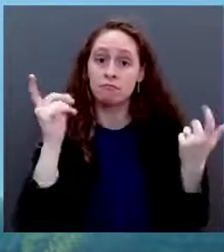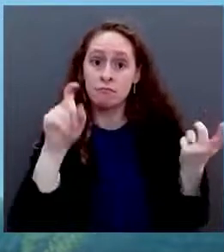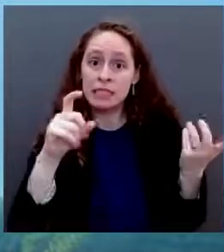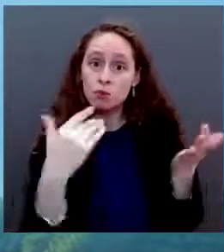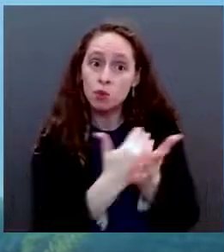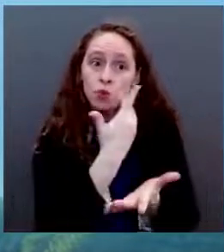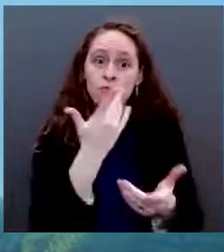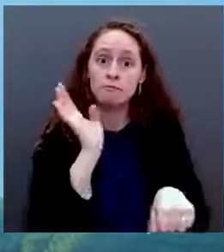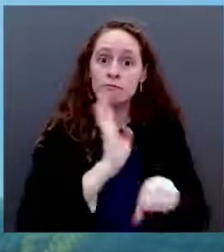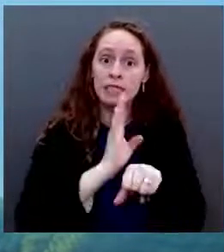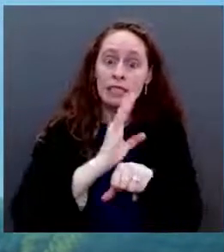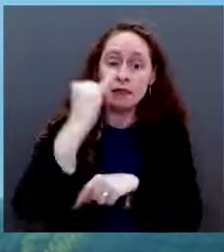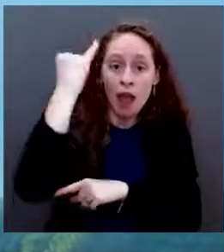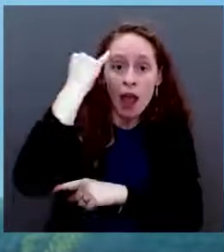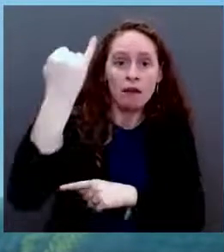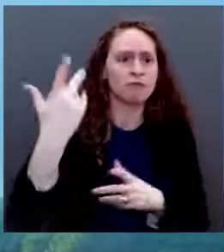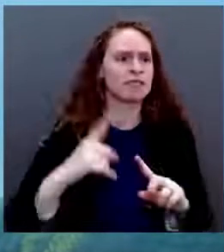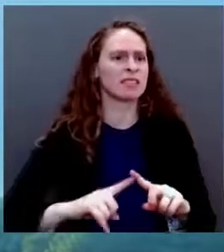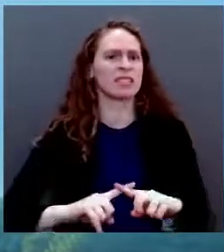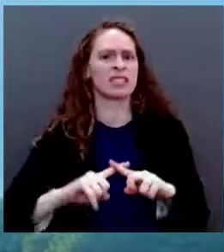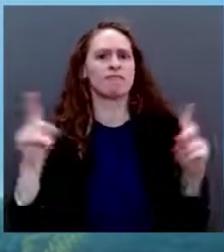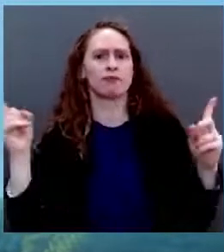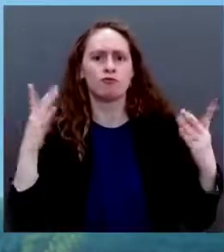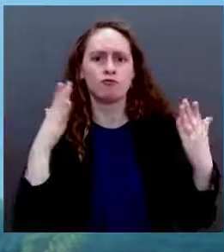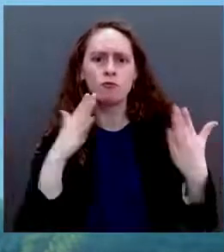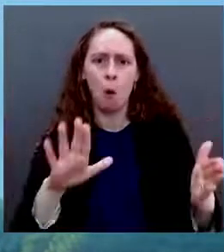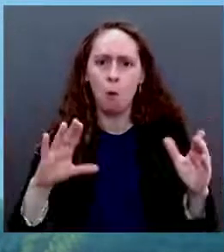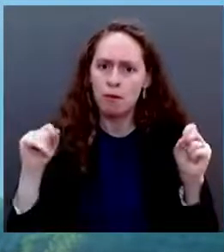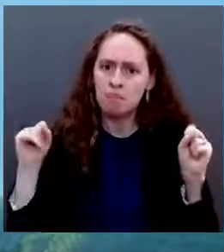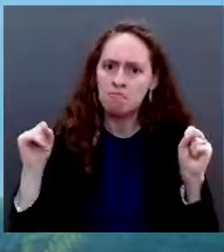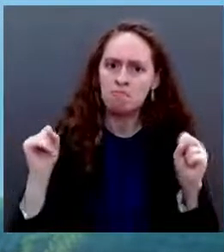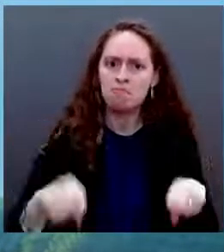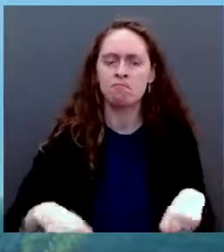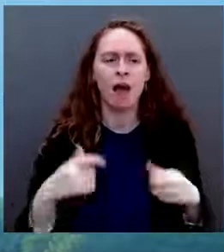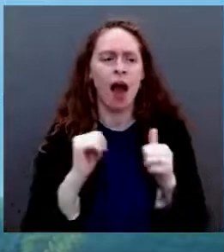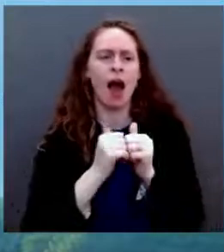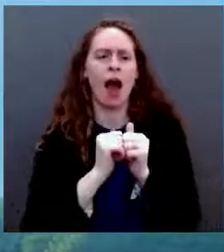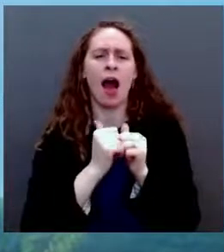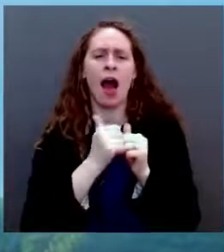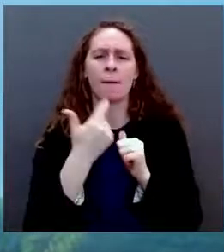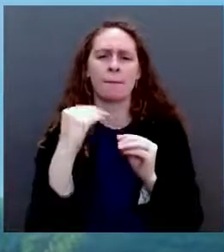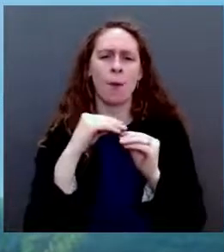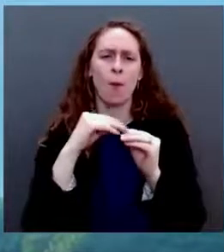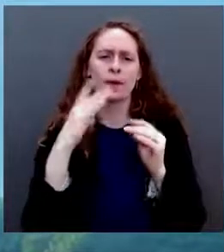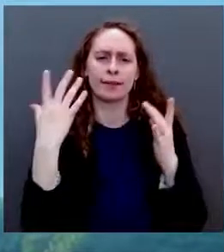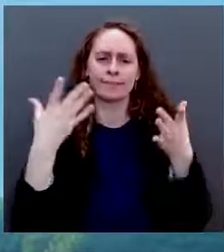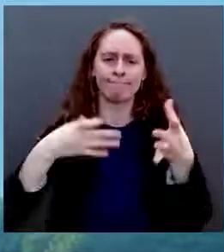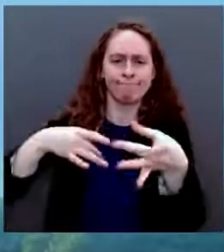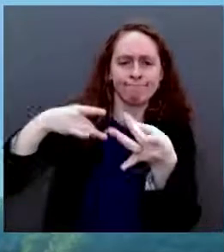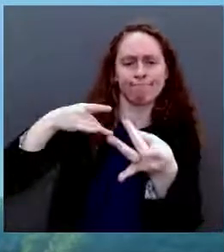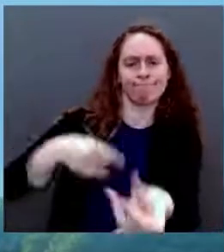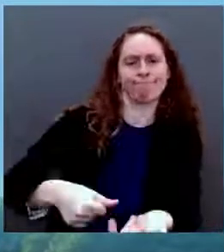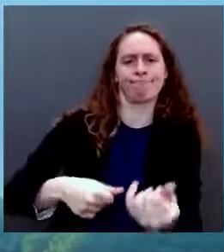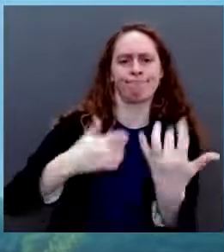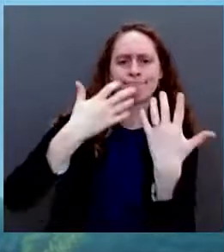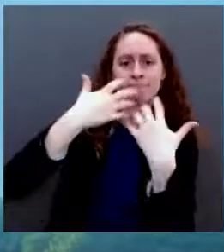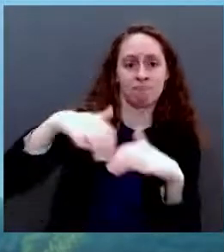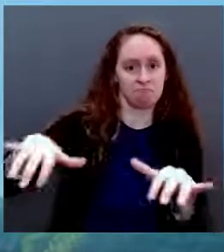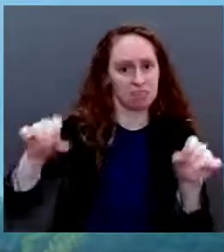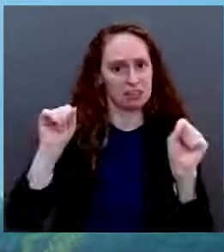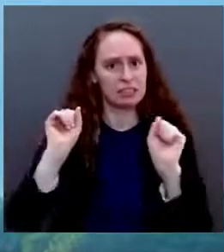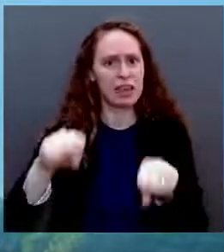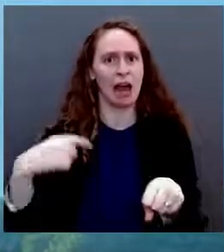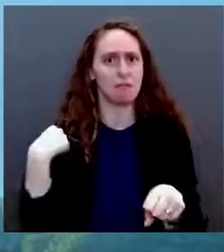greater efficiencies. And small and mid-sized facilities need to have the opportunity to have this innovation as opposed to the big